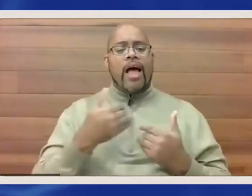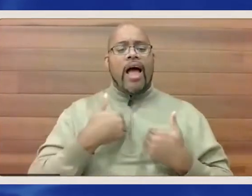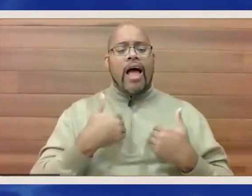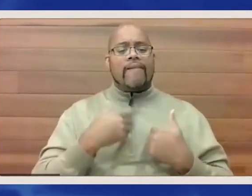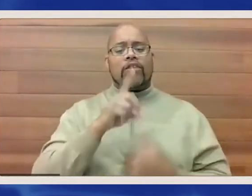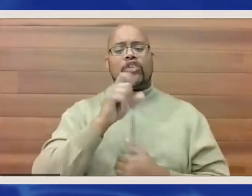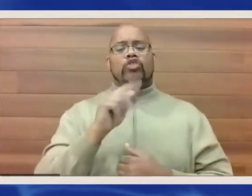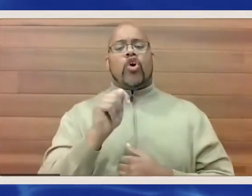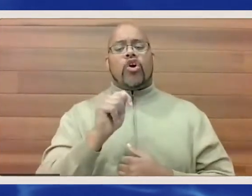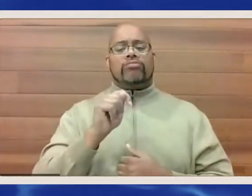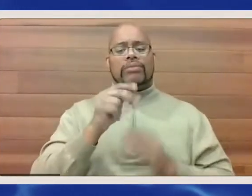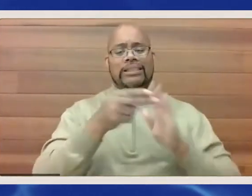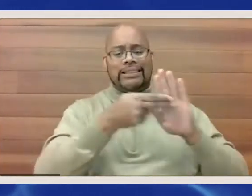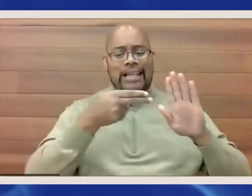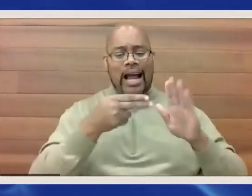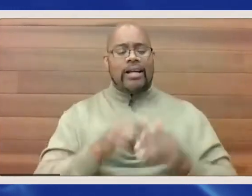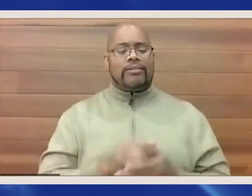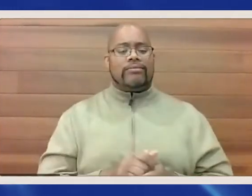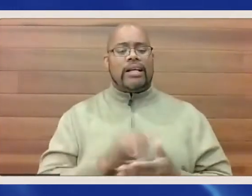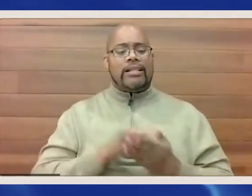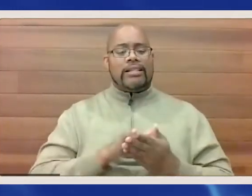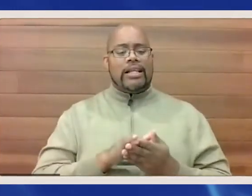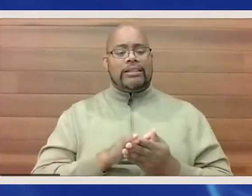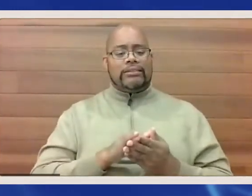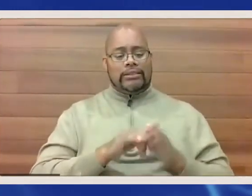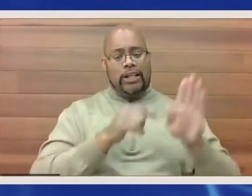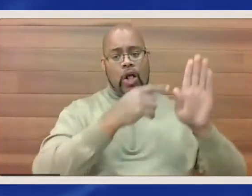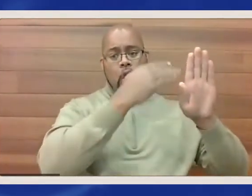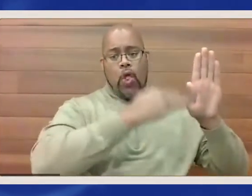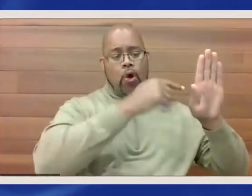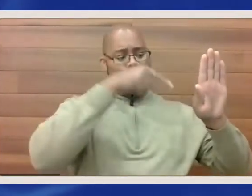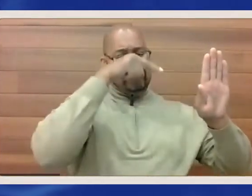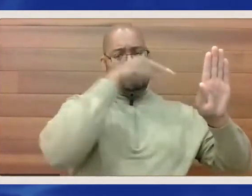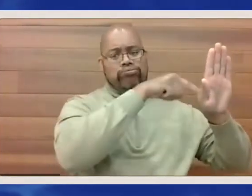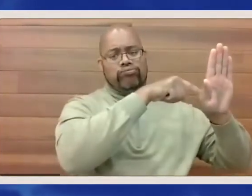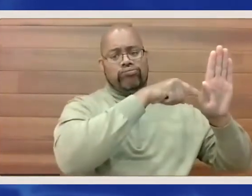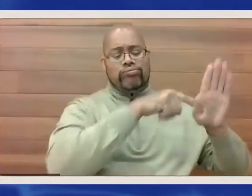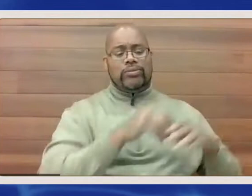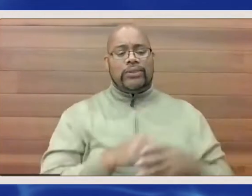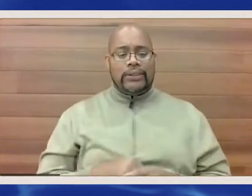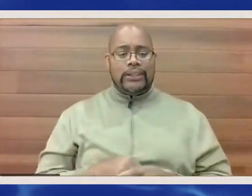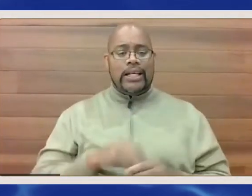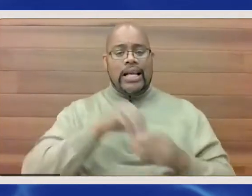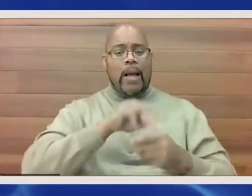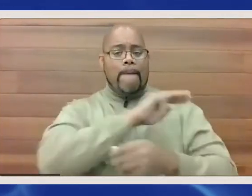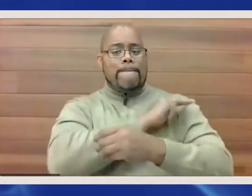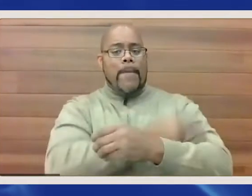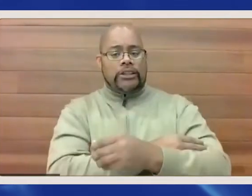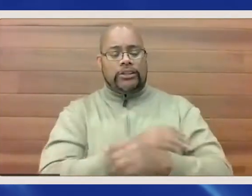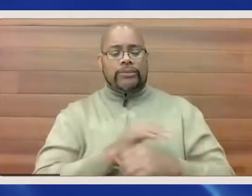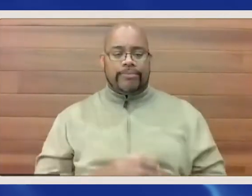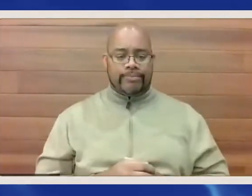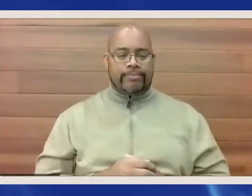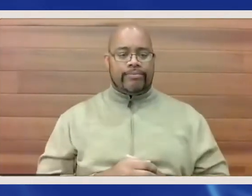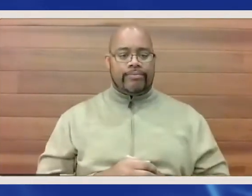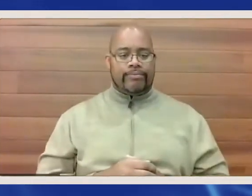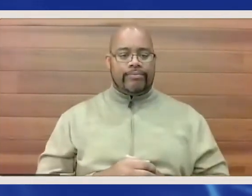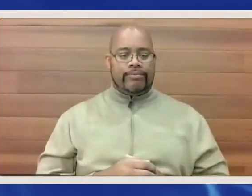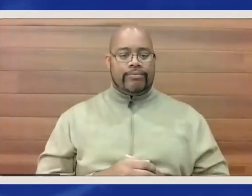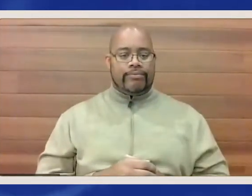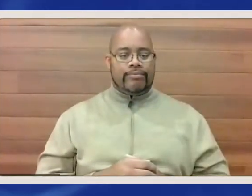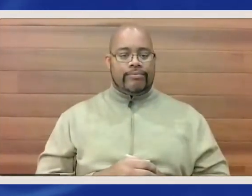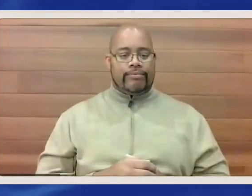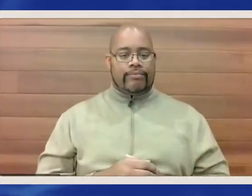dart tag, which is applied at the base of the dorsal fin, insert into the muscle tool.